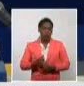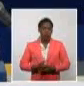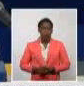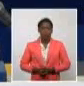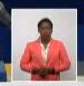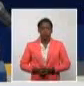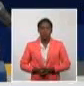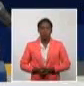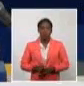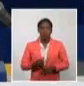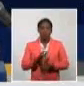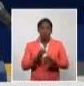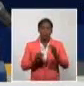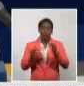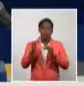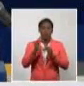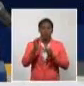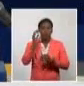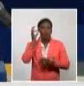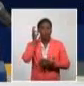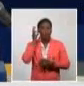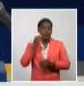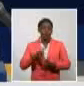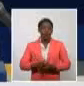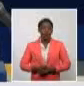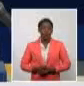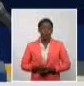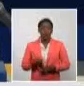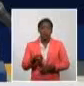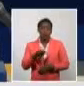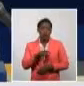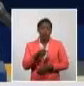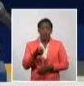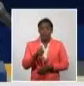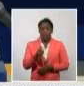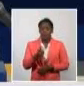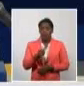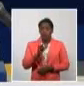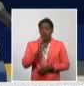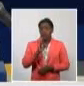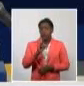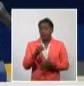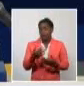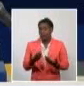898 female individuals who have contracted the disease,